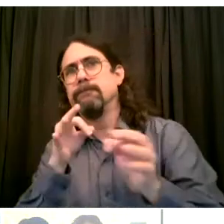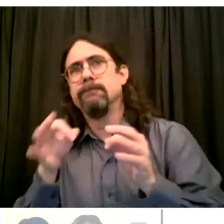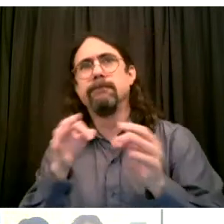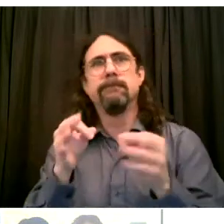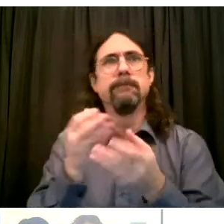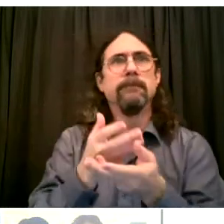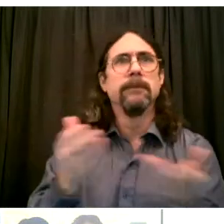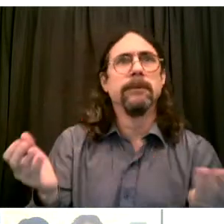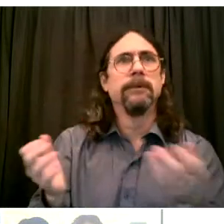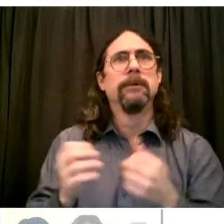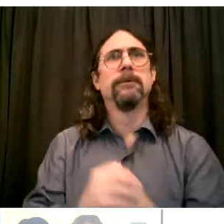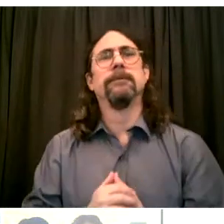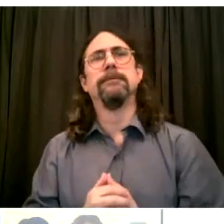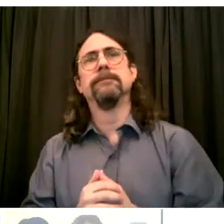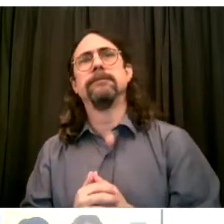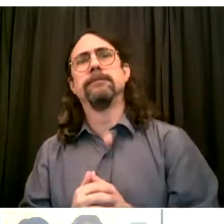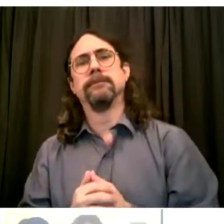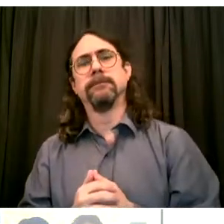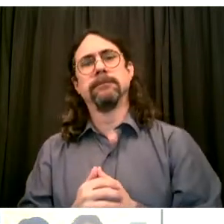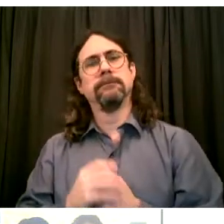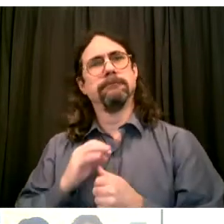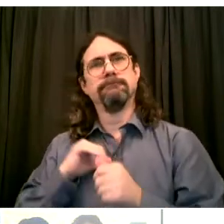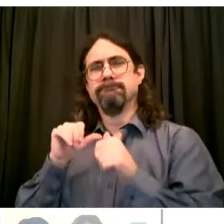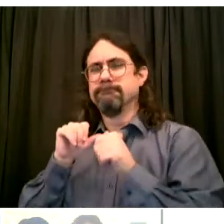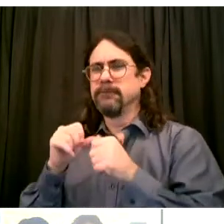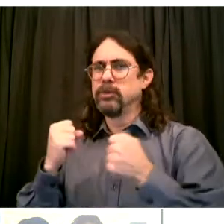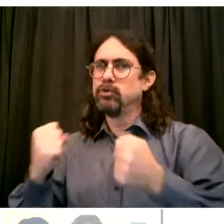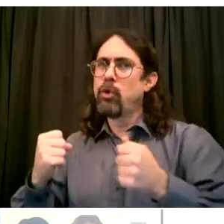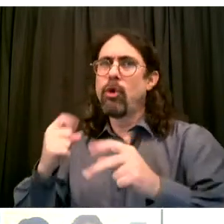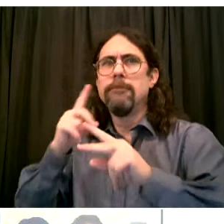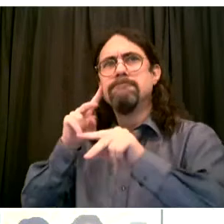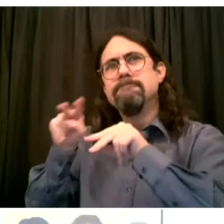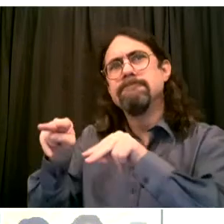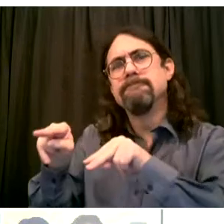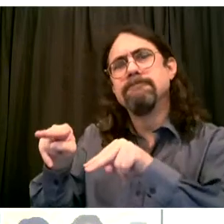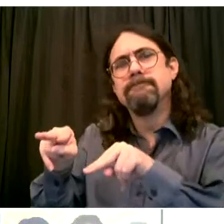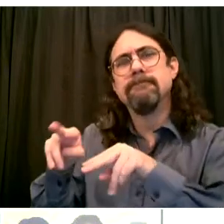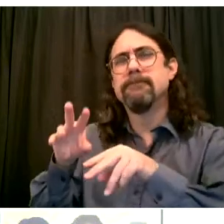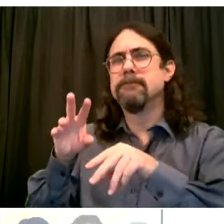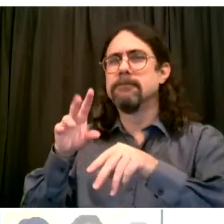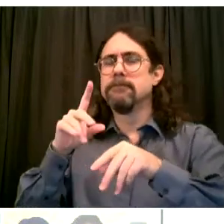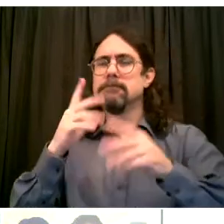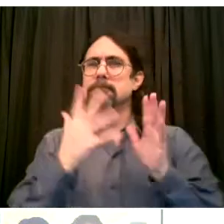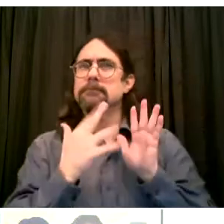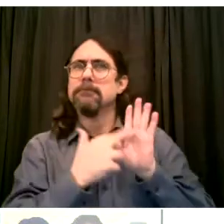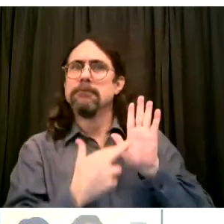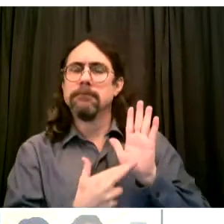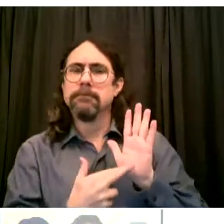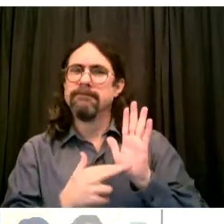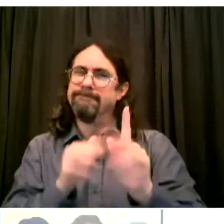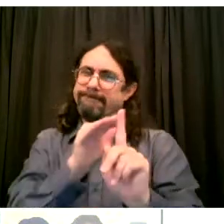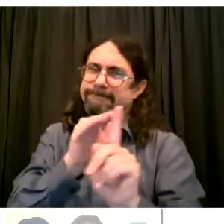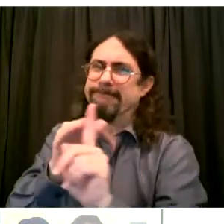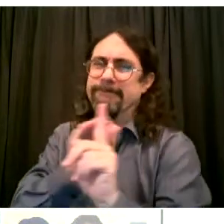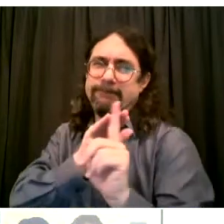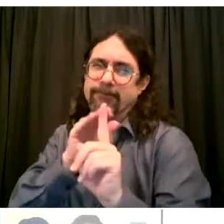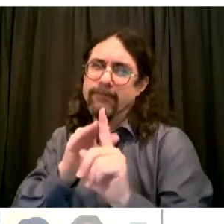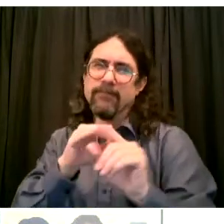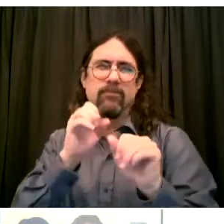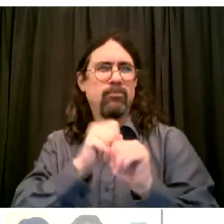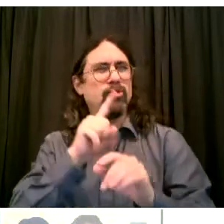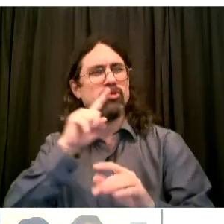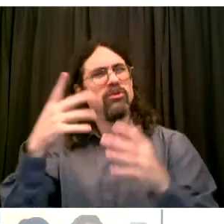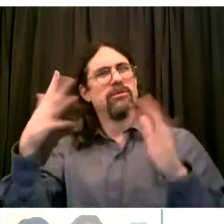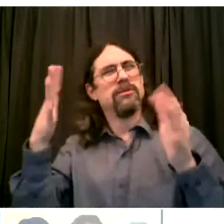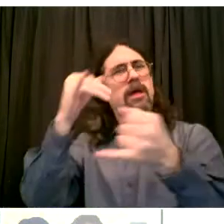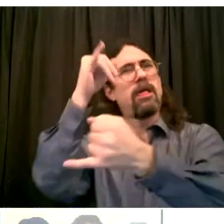health department released last week, and also ramping up vaccination as quickly as possible. The final